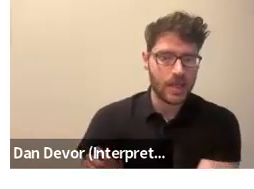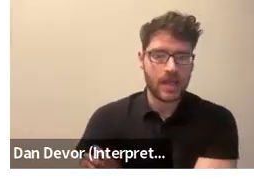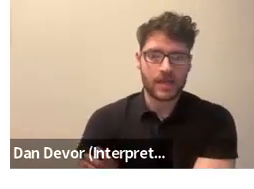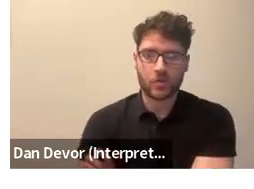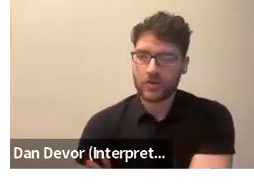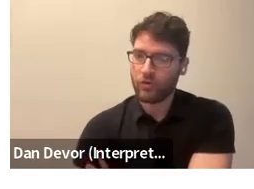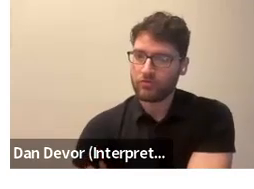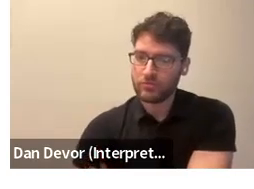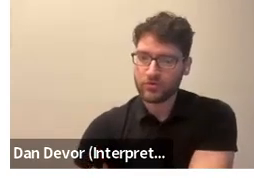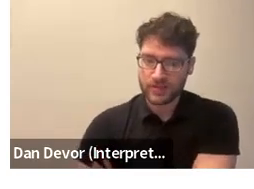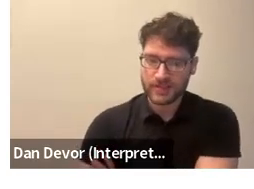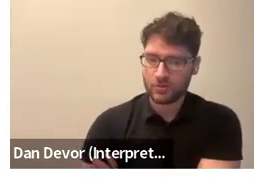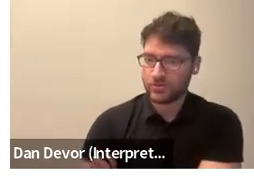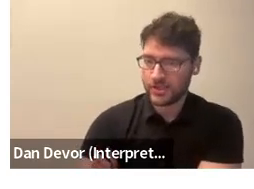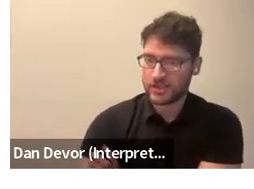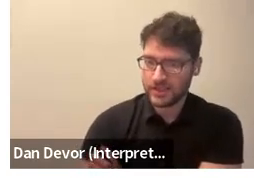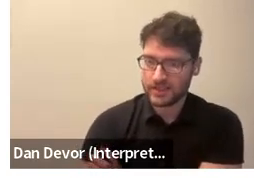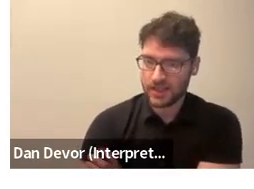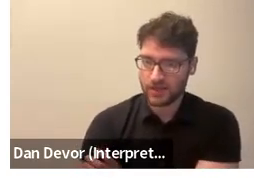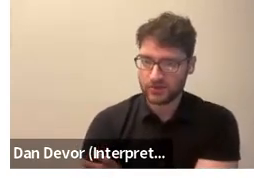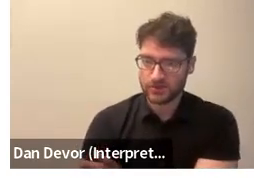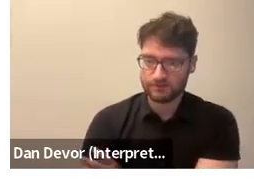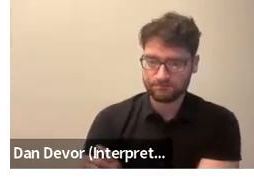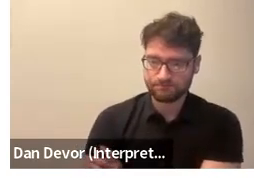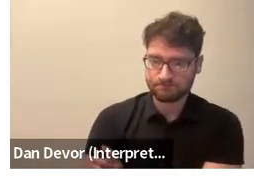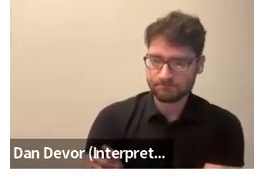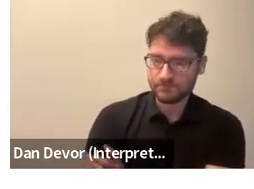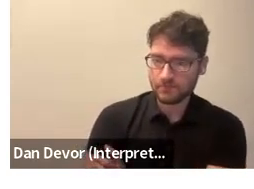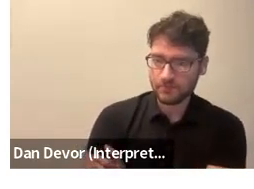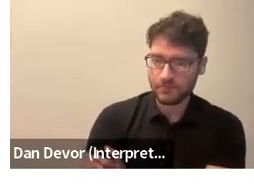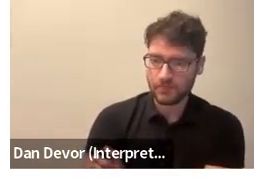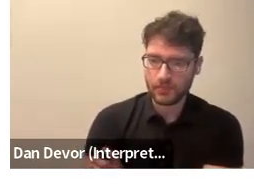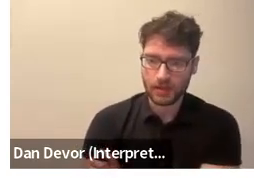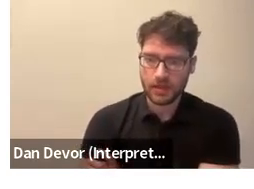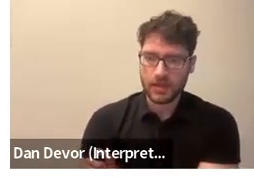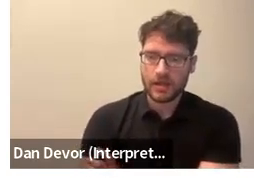locations, and 24 movements that were presented in sign language.